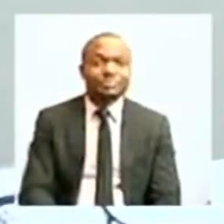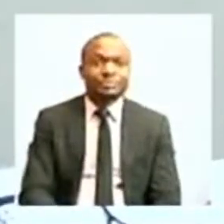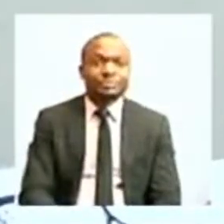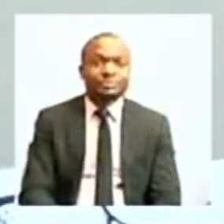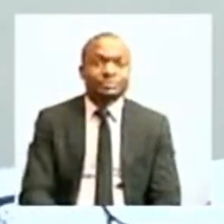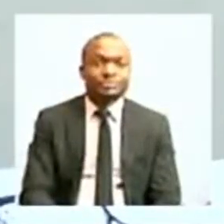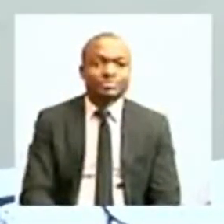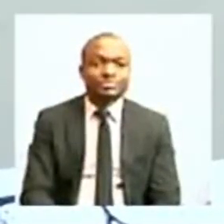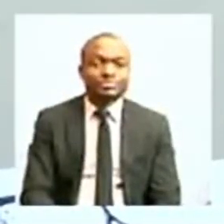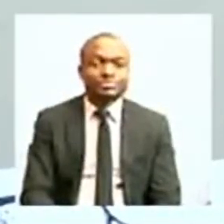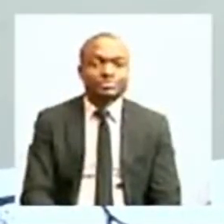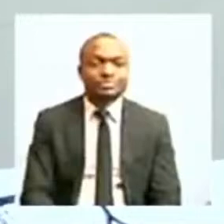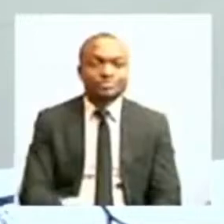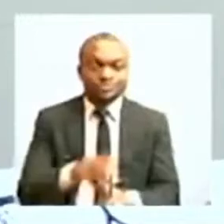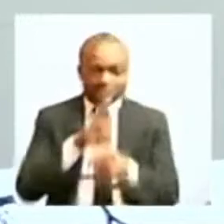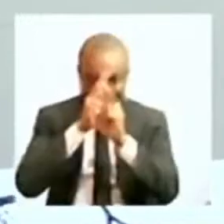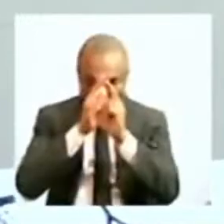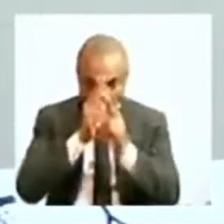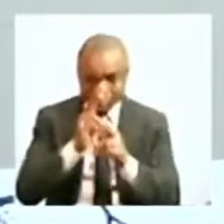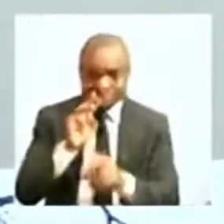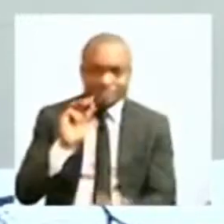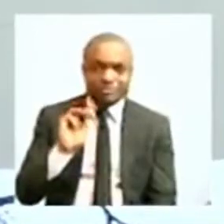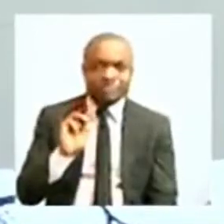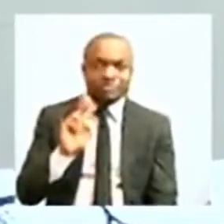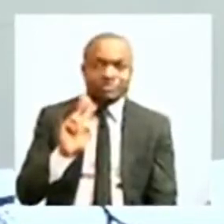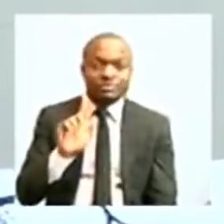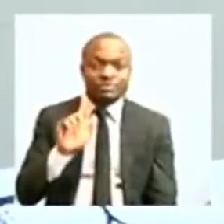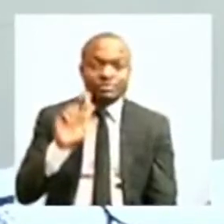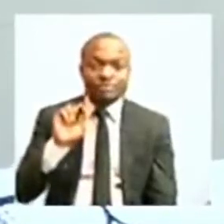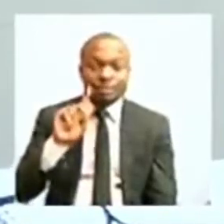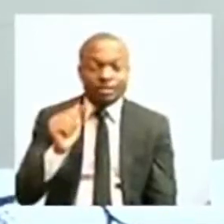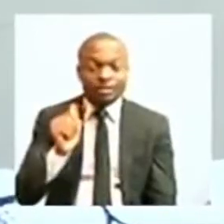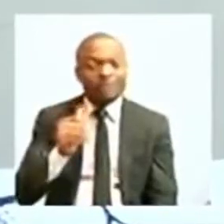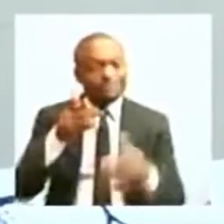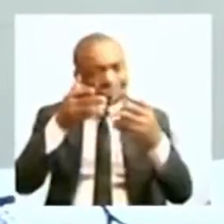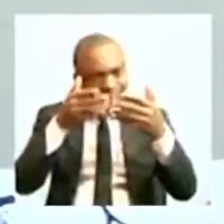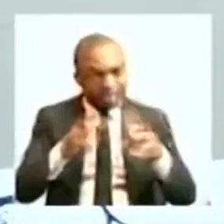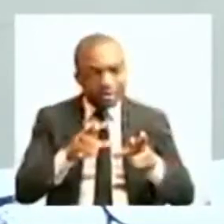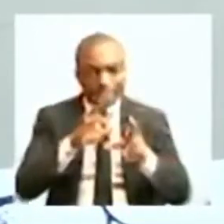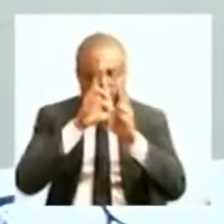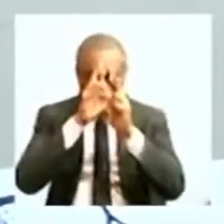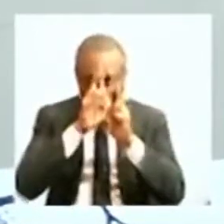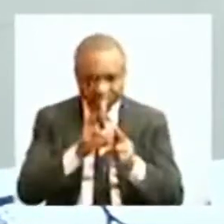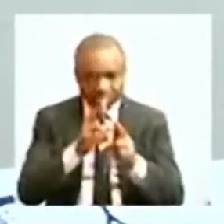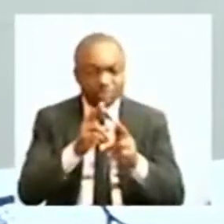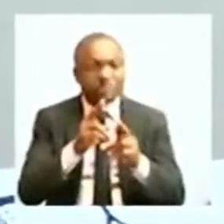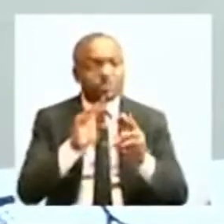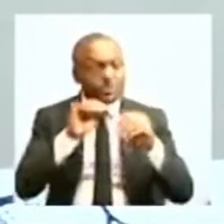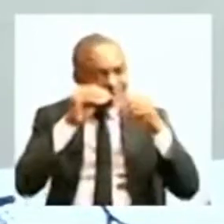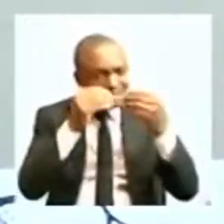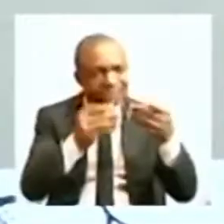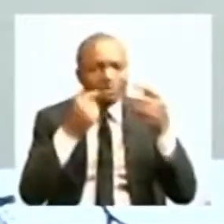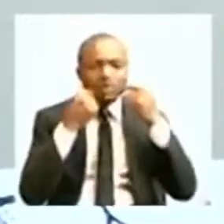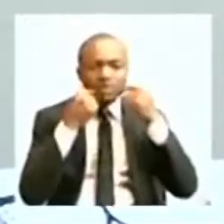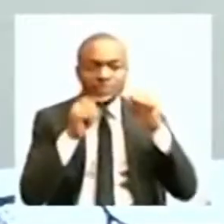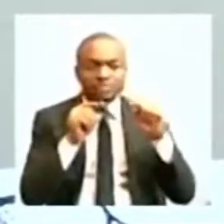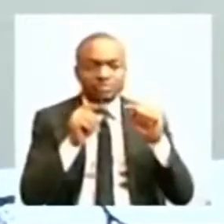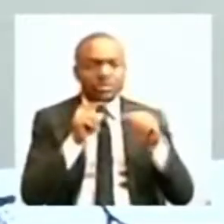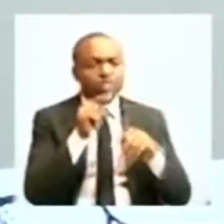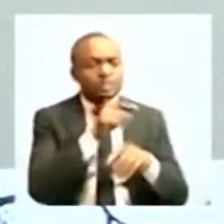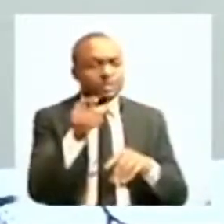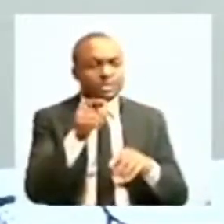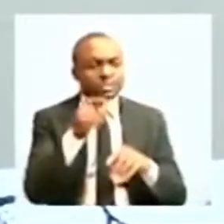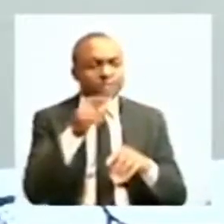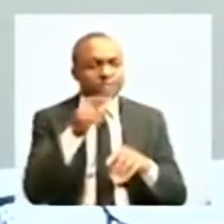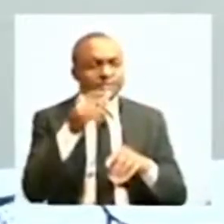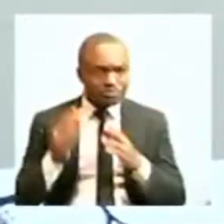they have, Honorable Munda mentioned, they have lost respect. When you do a secular, they don't follow it. But this we shall deal with